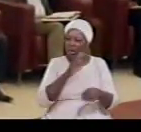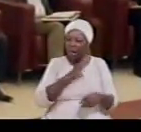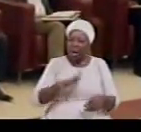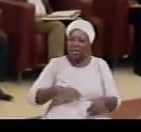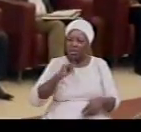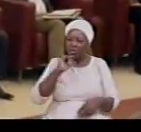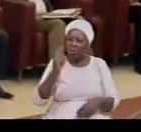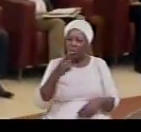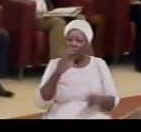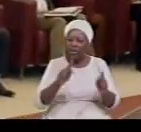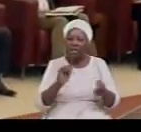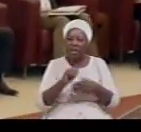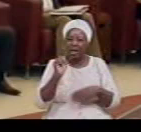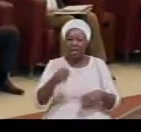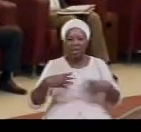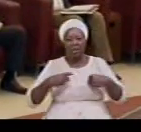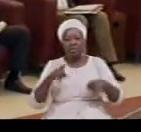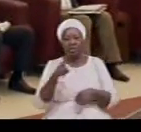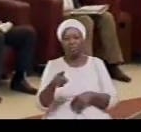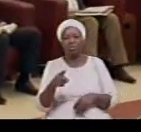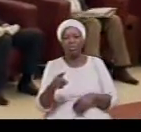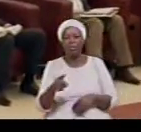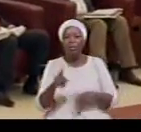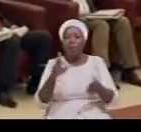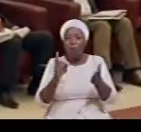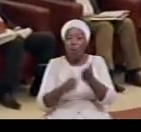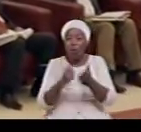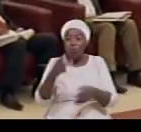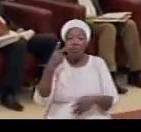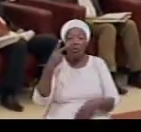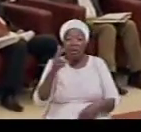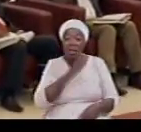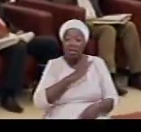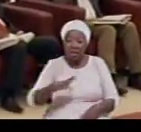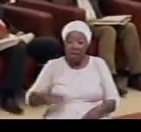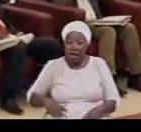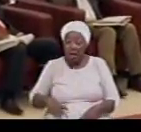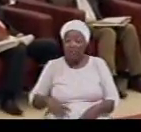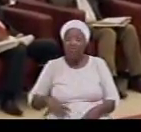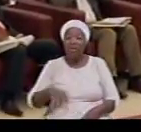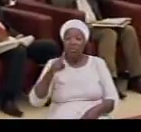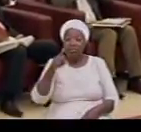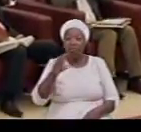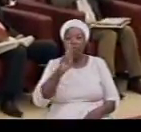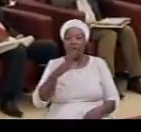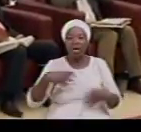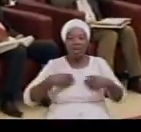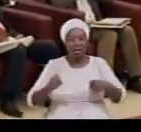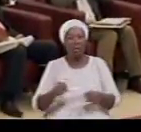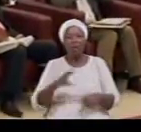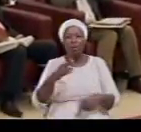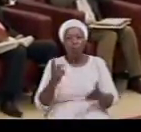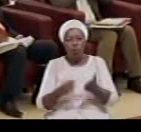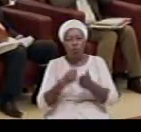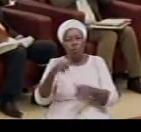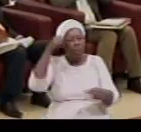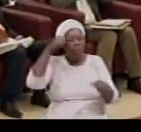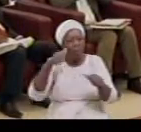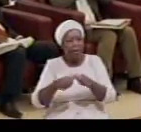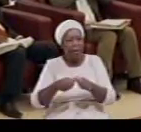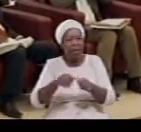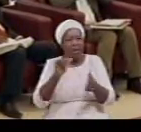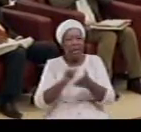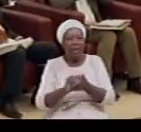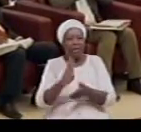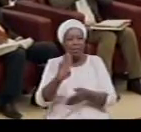Once you remember, by his stripes, you are healed. And you